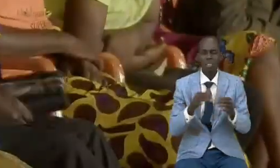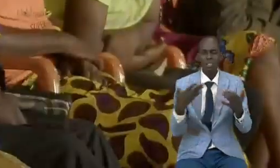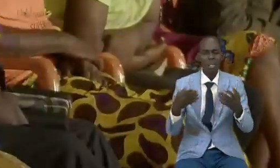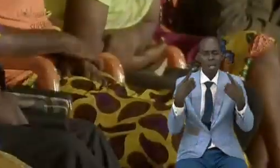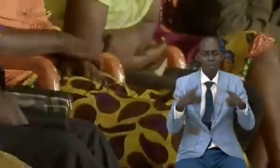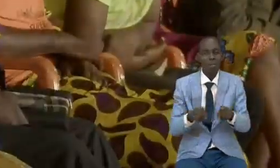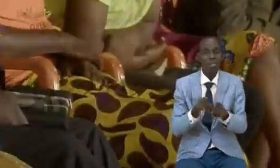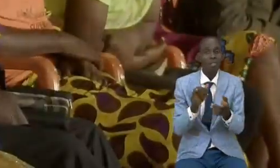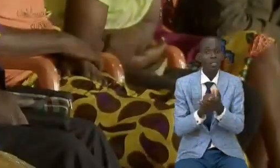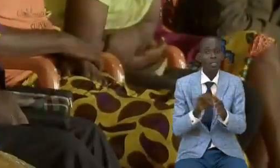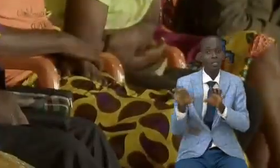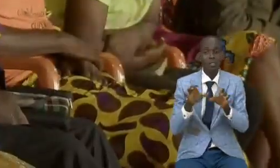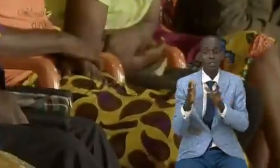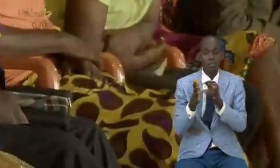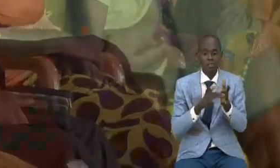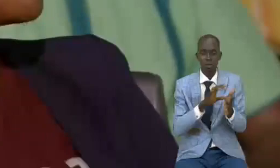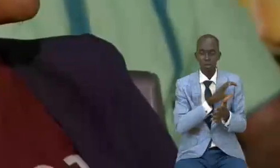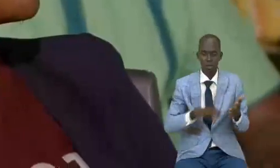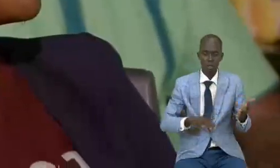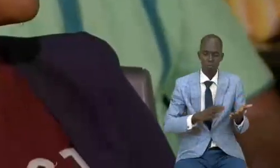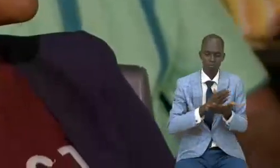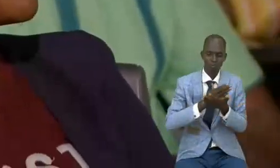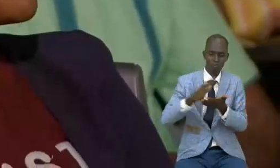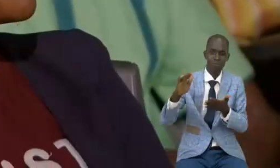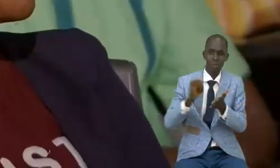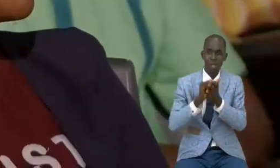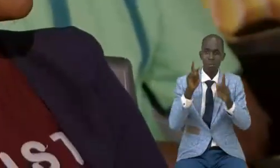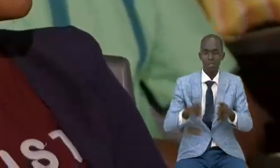Did he reject anyone? No.